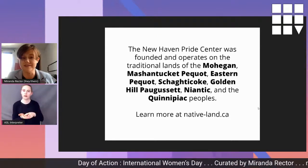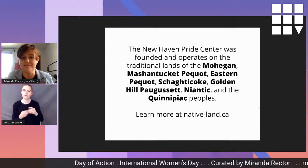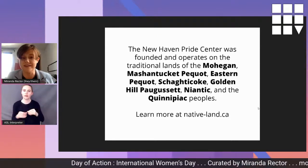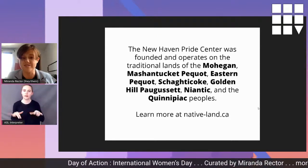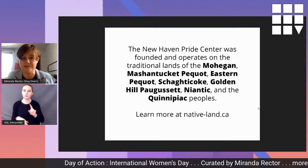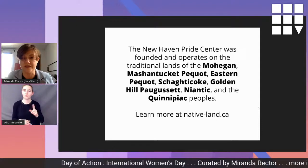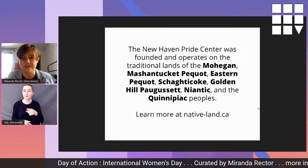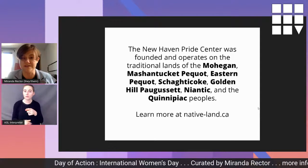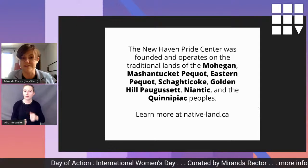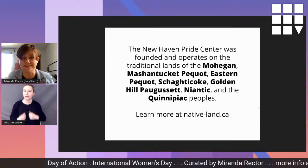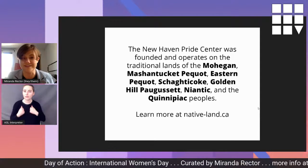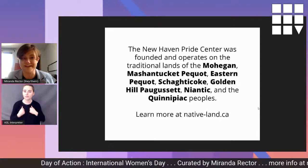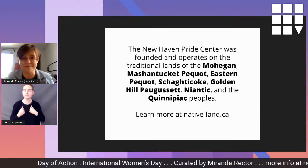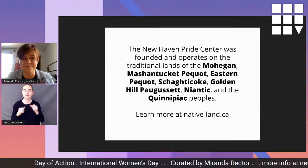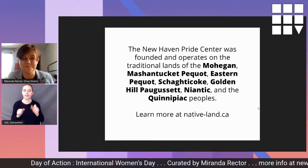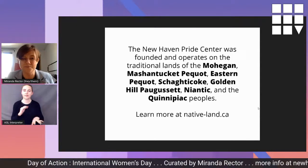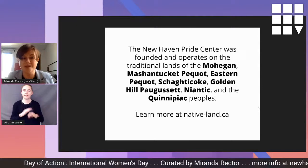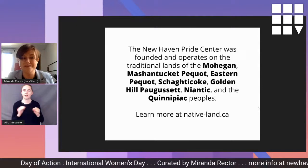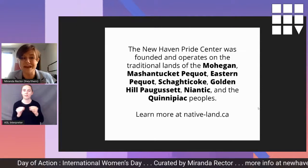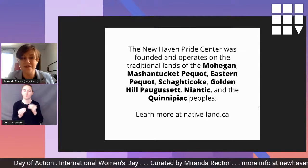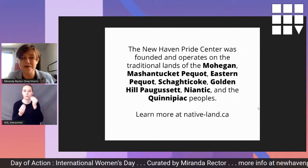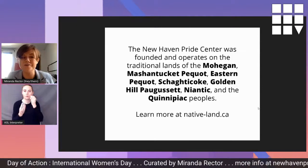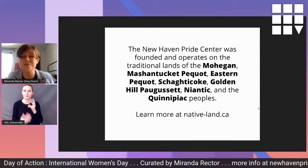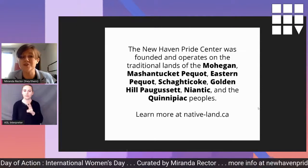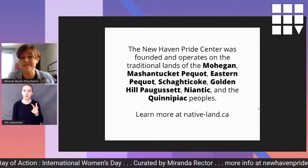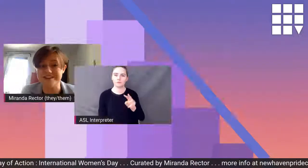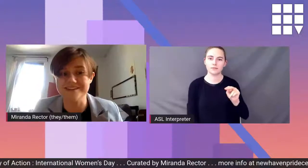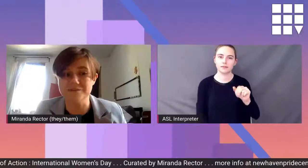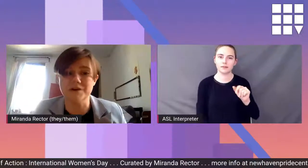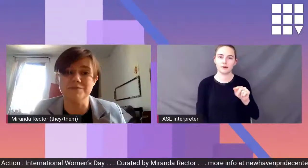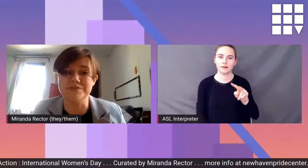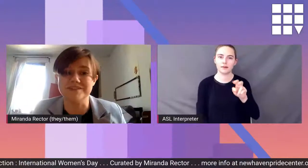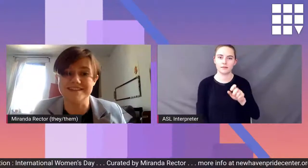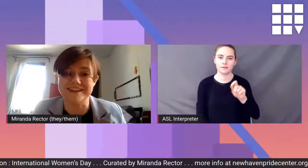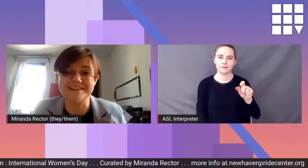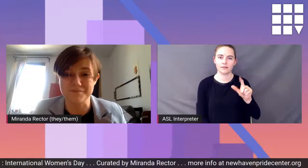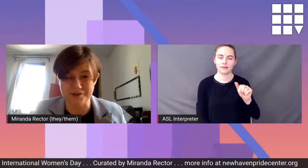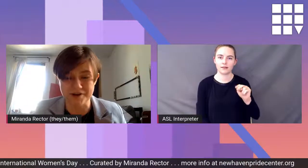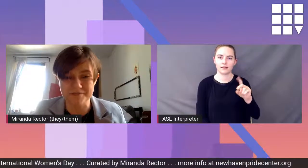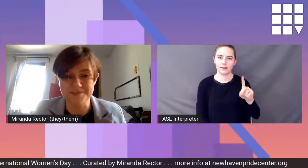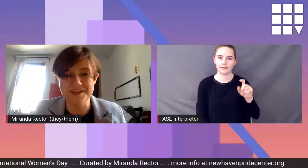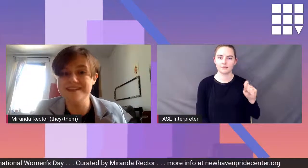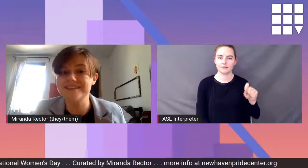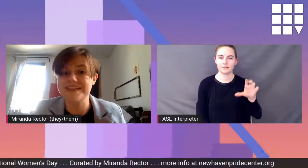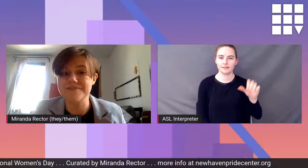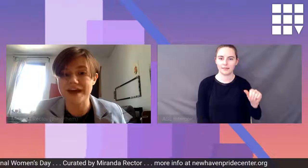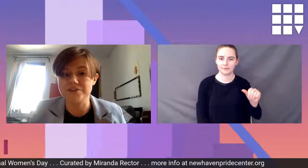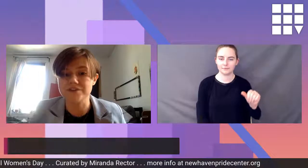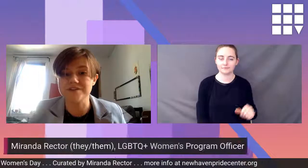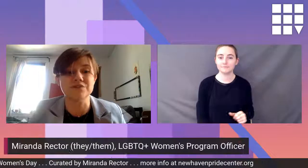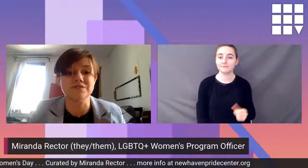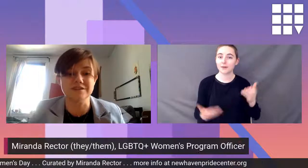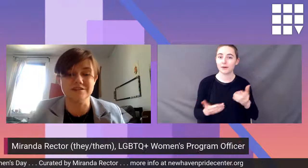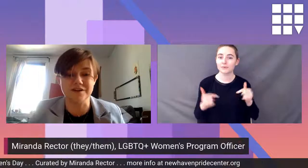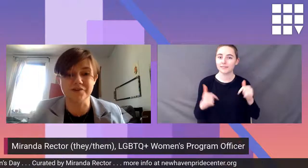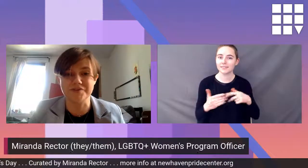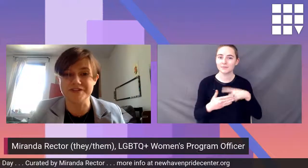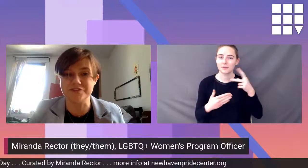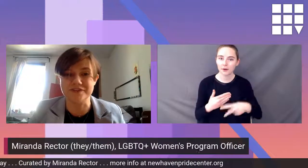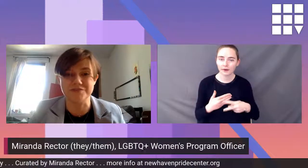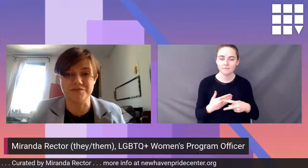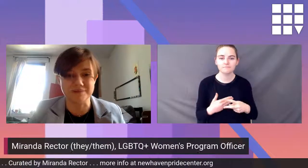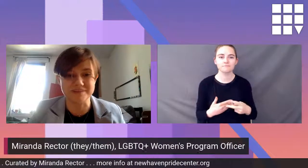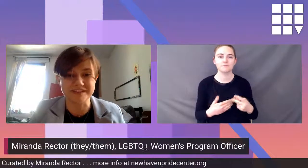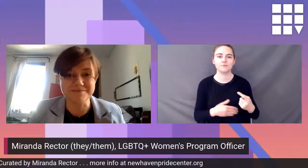at native-land.ca. Now, I'm so excited to welcome you to today's program. This Day of Action is hosted in honor